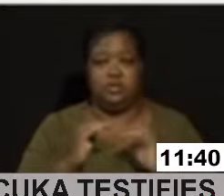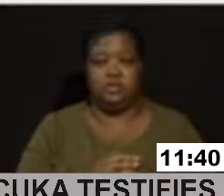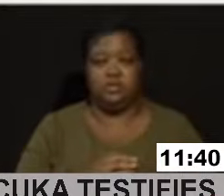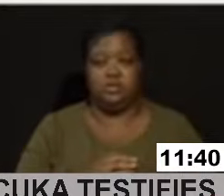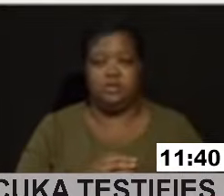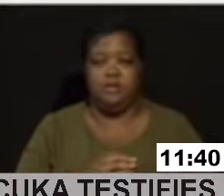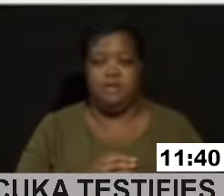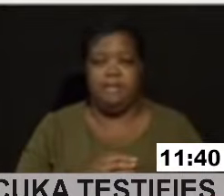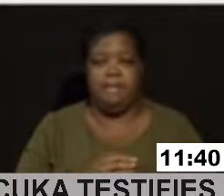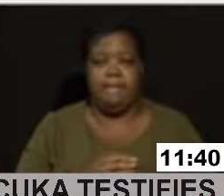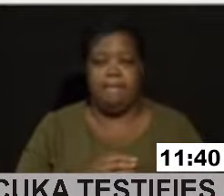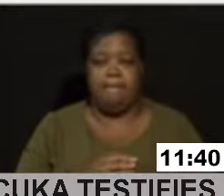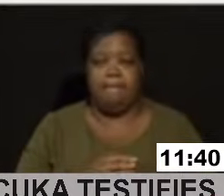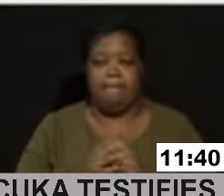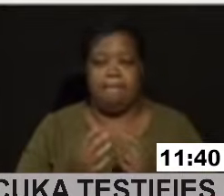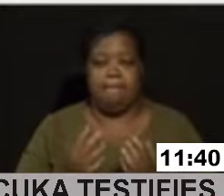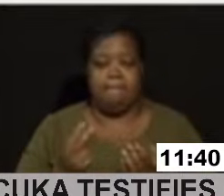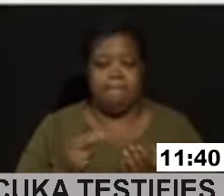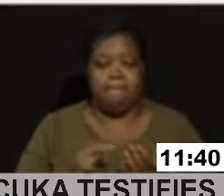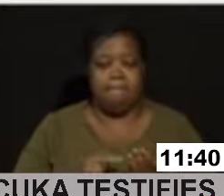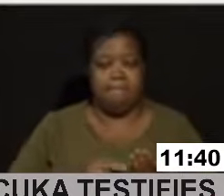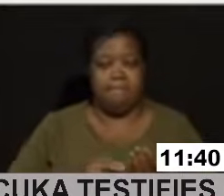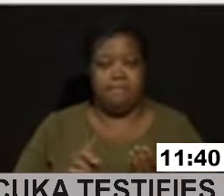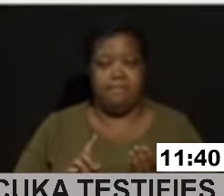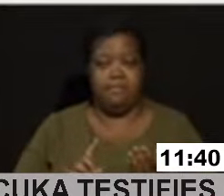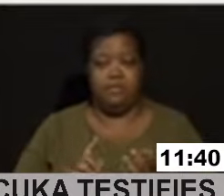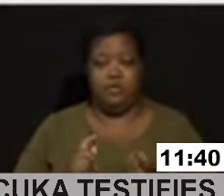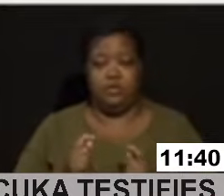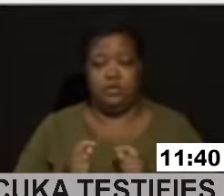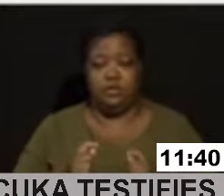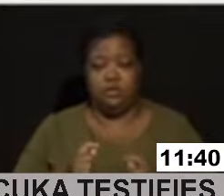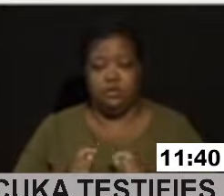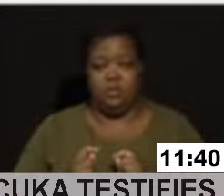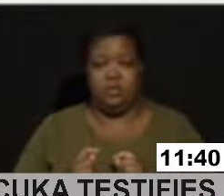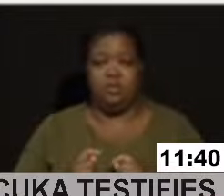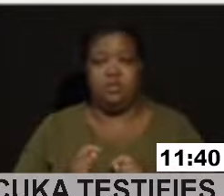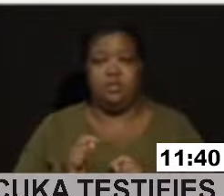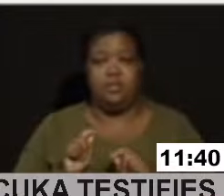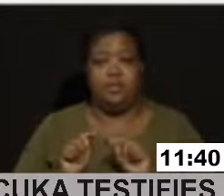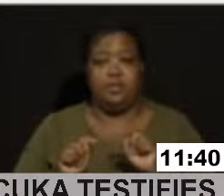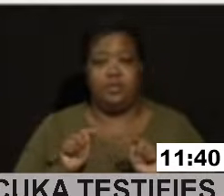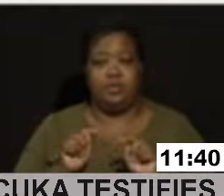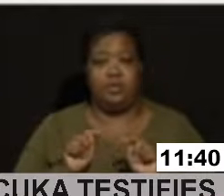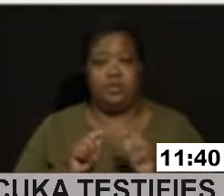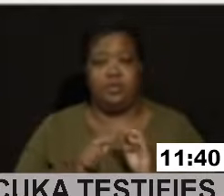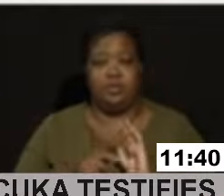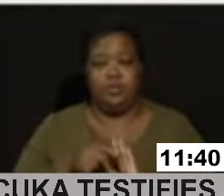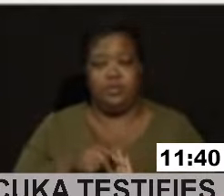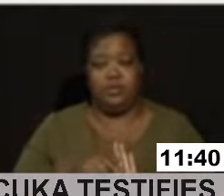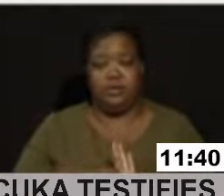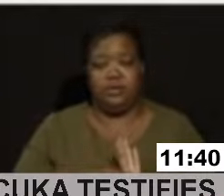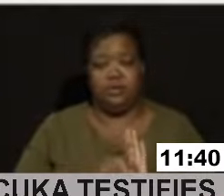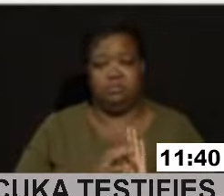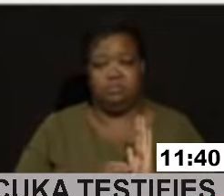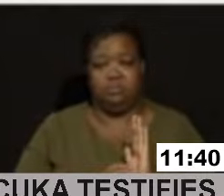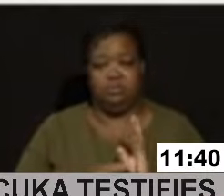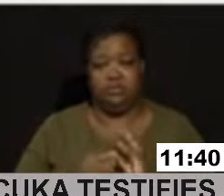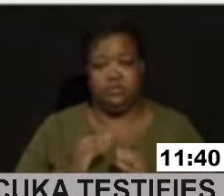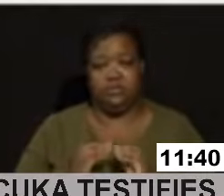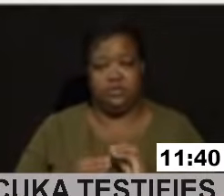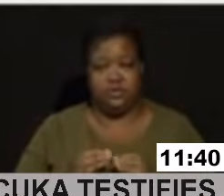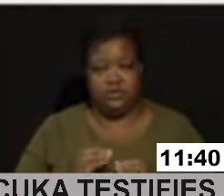to look into amending the prosecutorial policy insofar as it dealt with